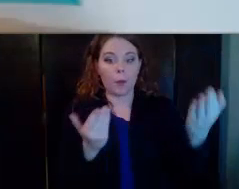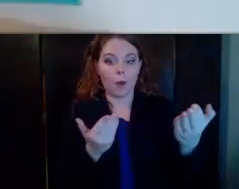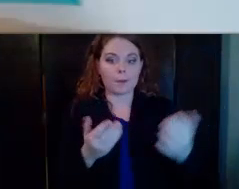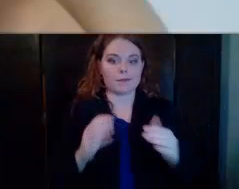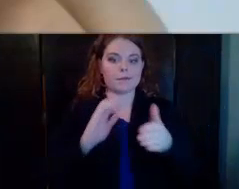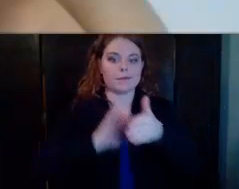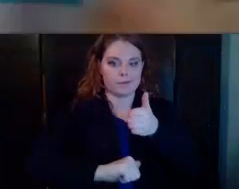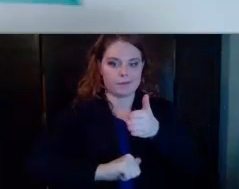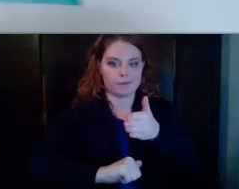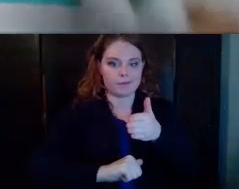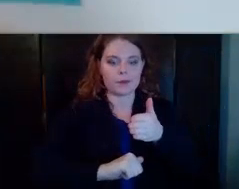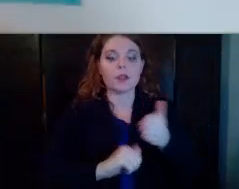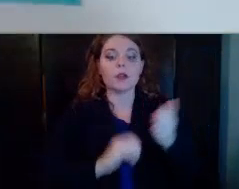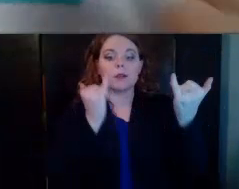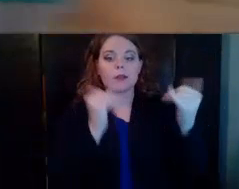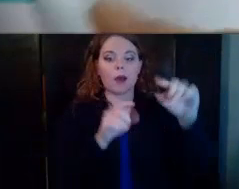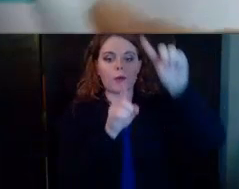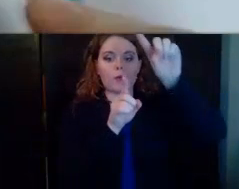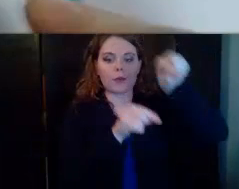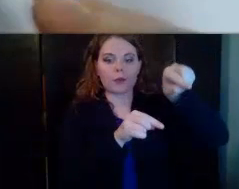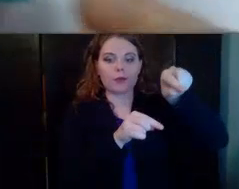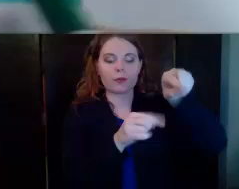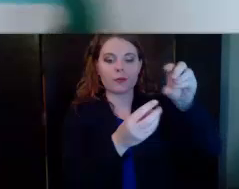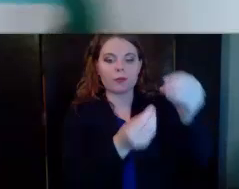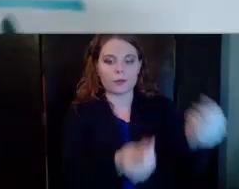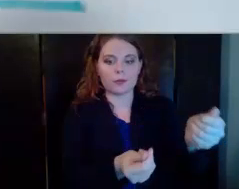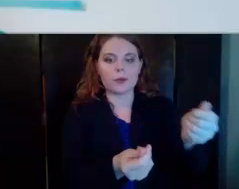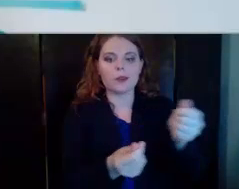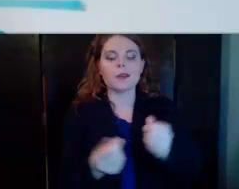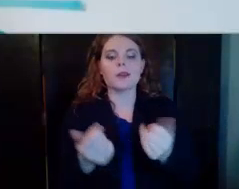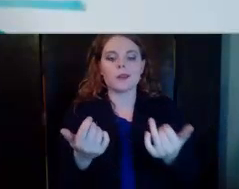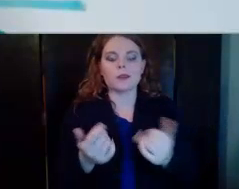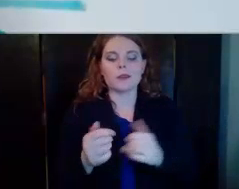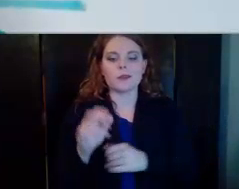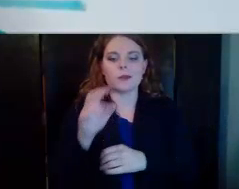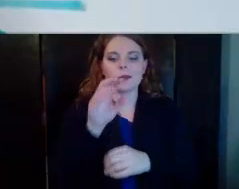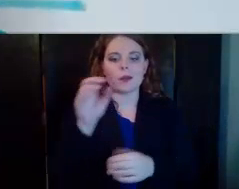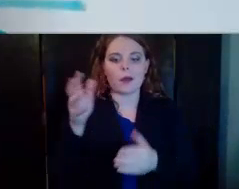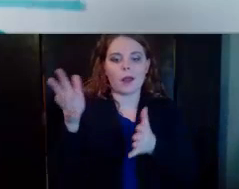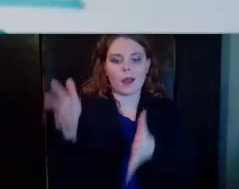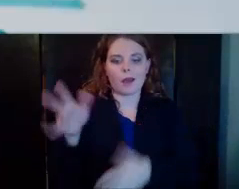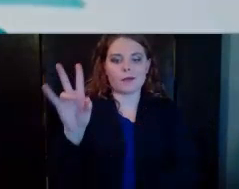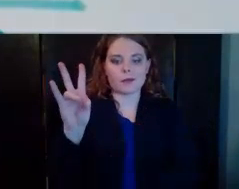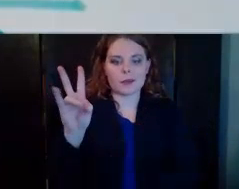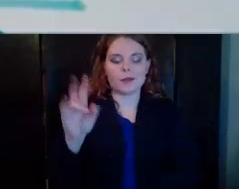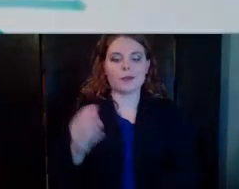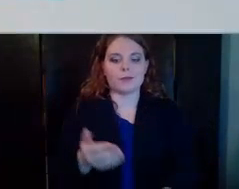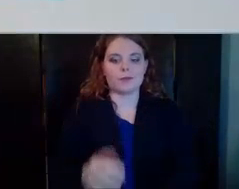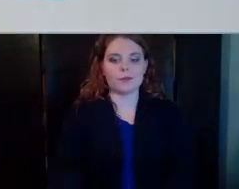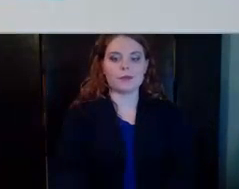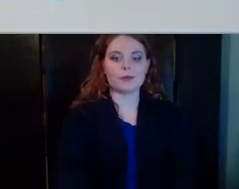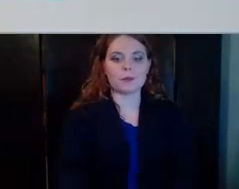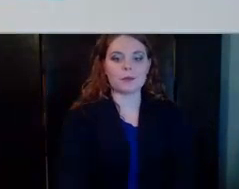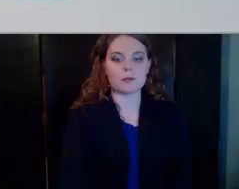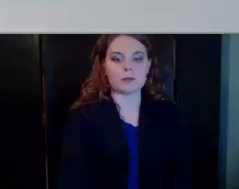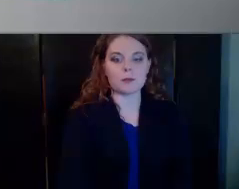These will cancel and we'll solve the math over here. 10 minus 7 is 3, so x equals 3. Most